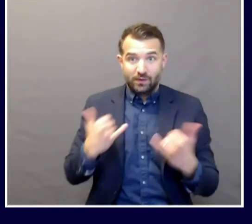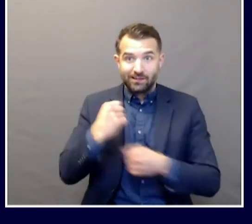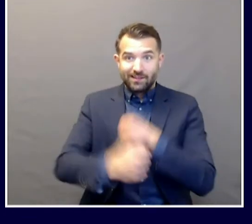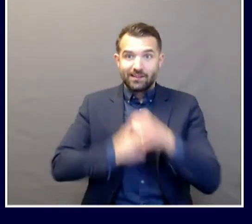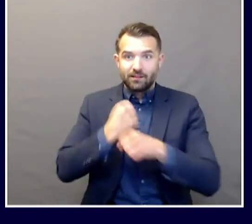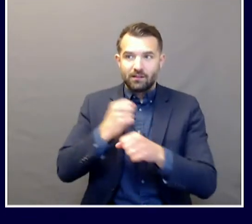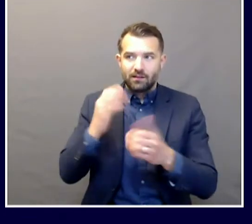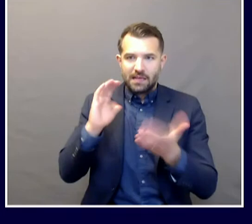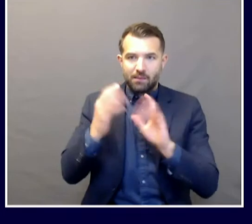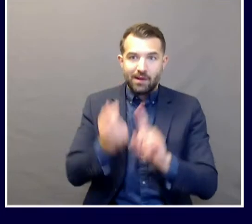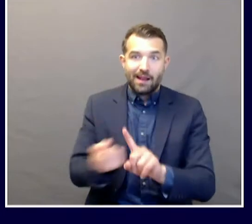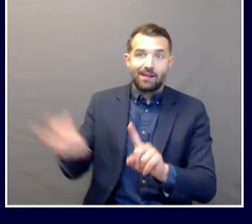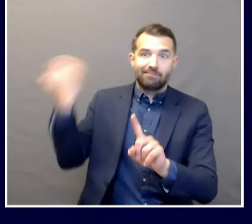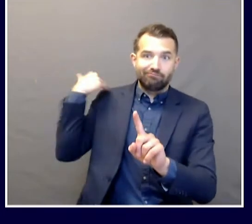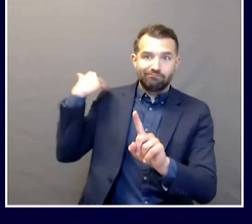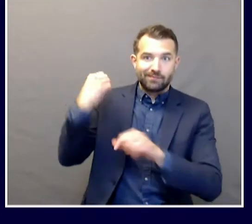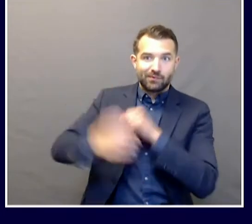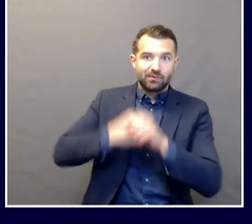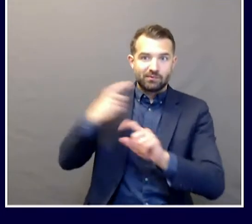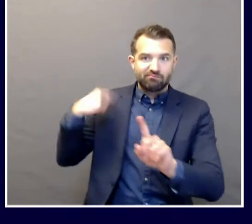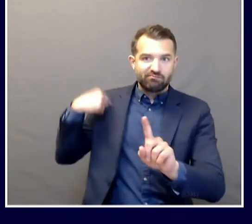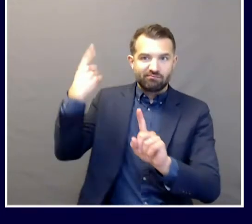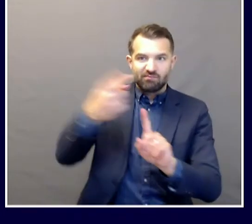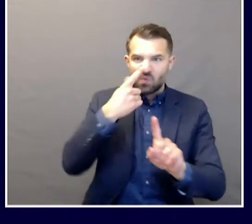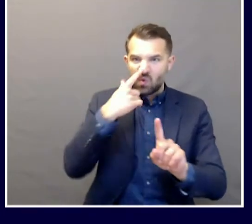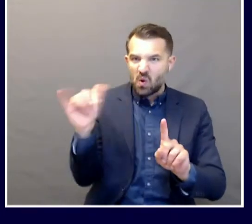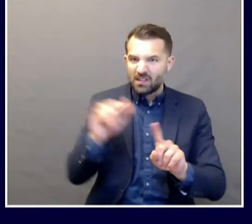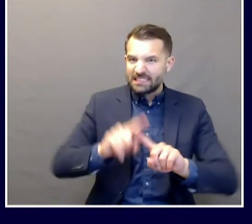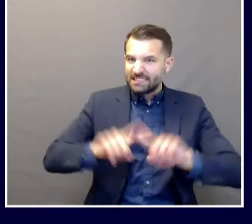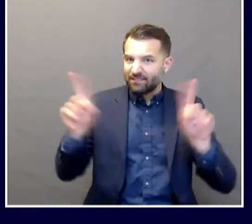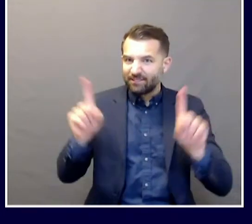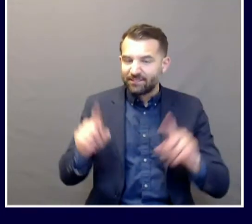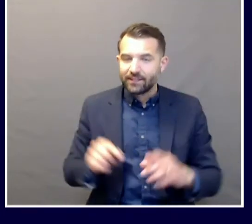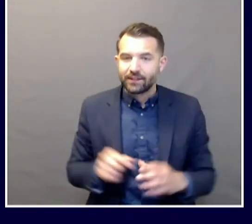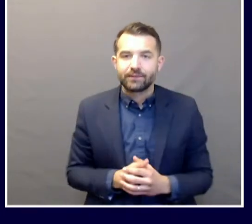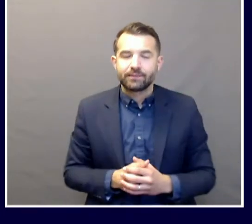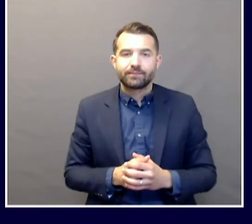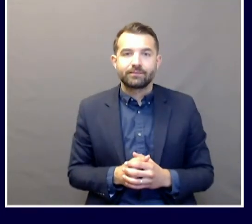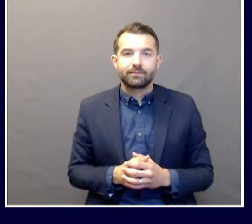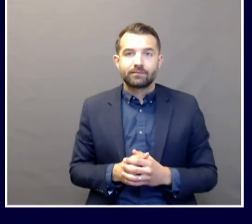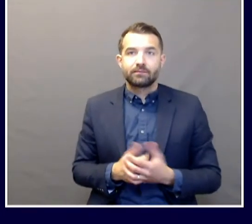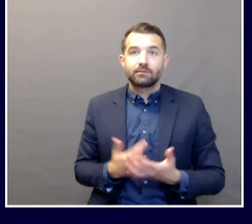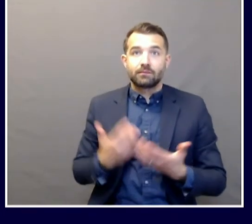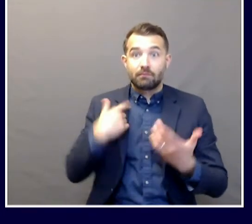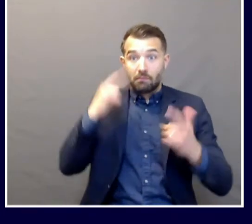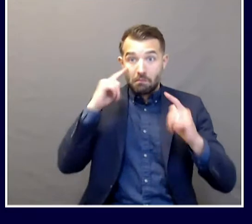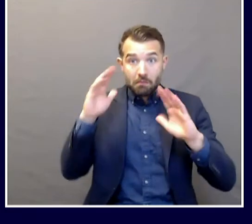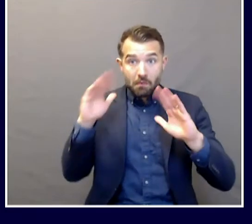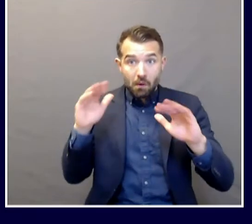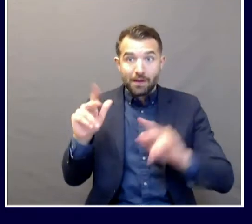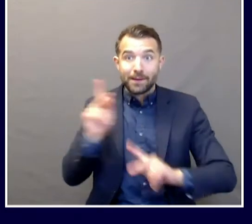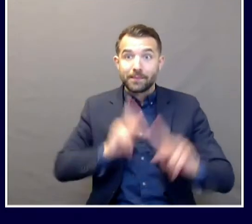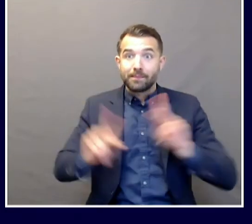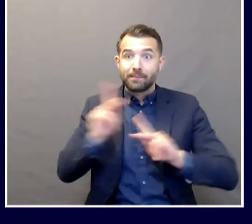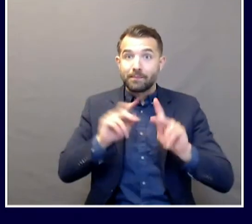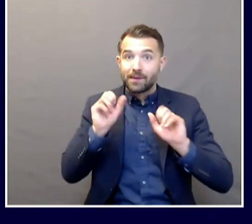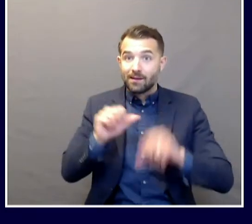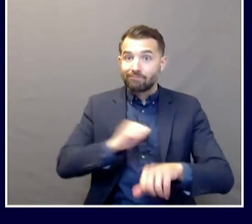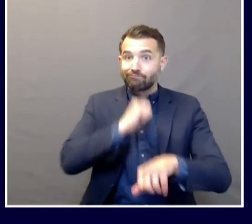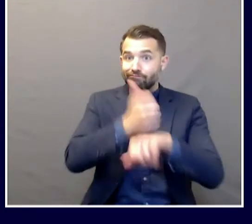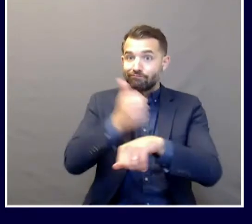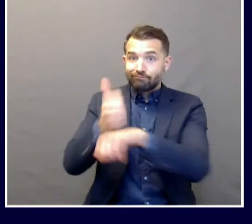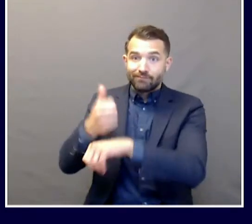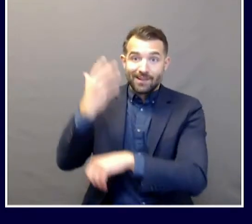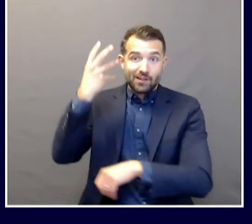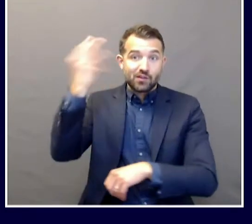Possibly these events can actually happen. They can happen outside. People can move their tassels and do all those things. Can you talk a little bit more about what the